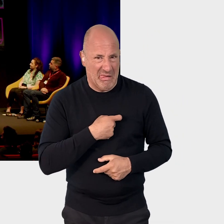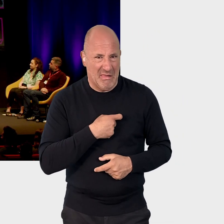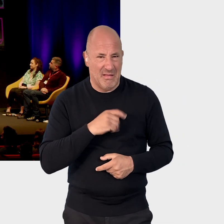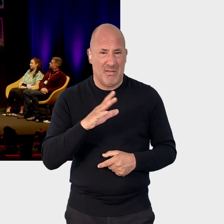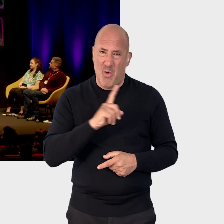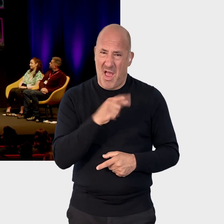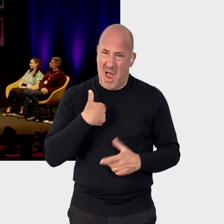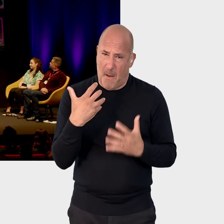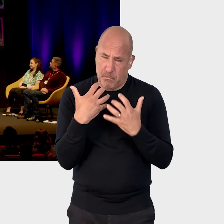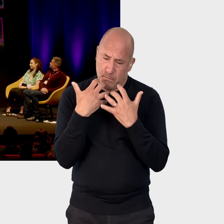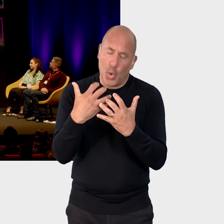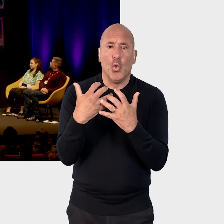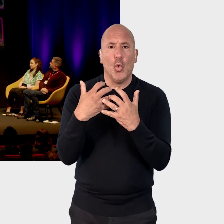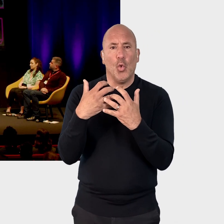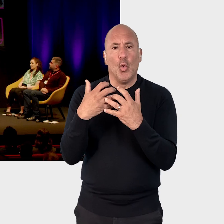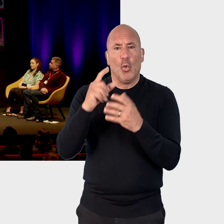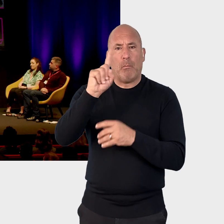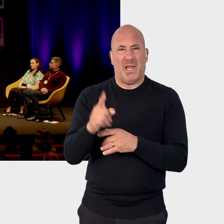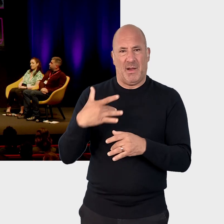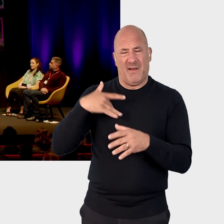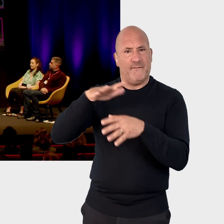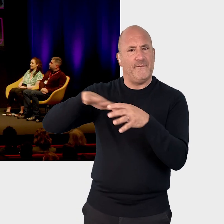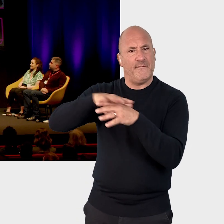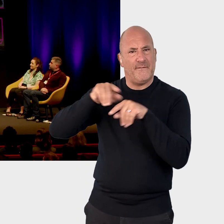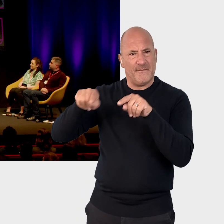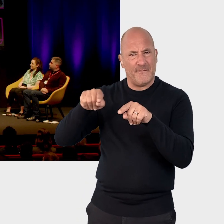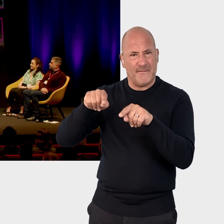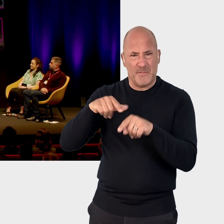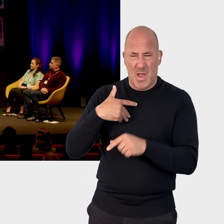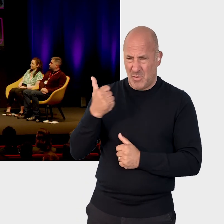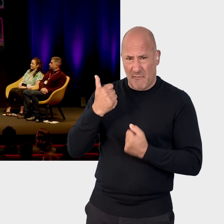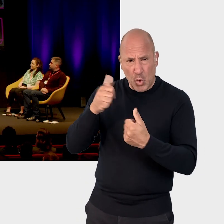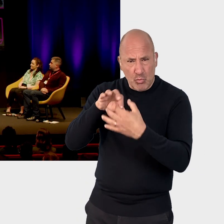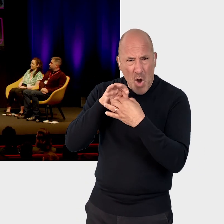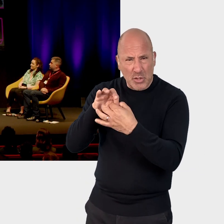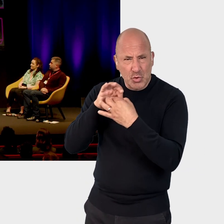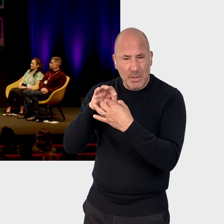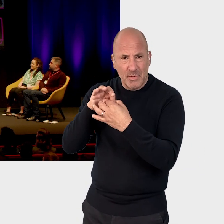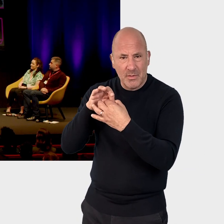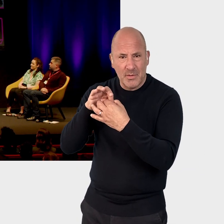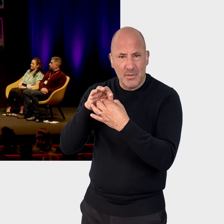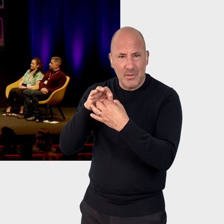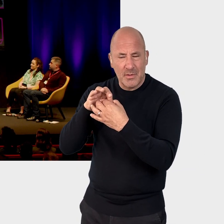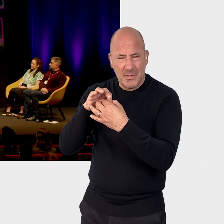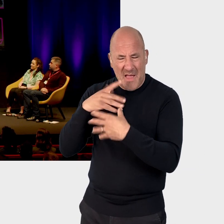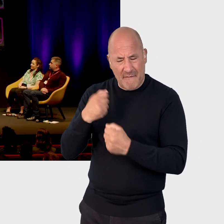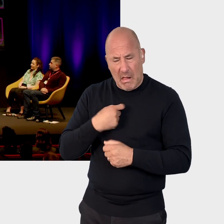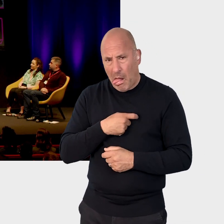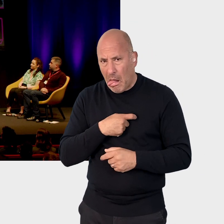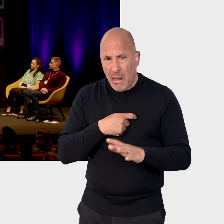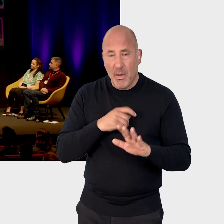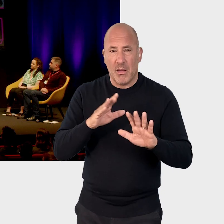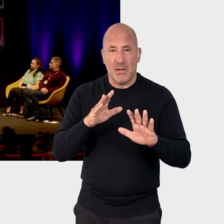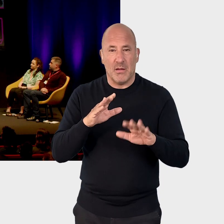ticking a box. And I feel, as I've already said, very protective about the community on Bawlby Bridge and the relationship